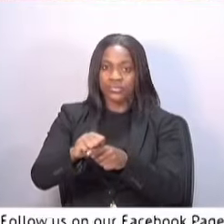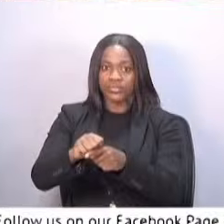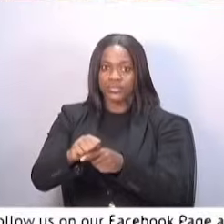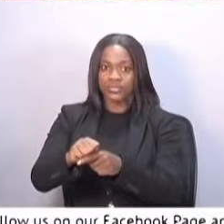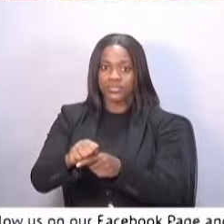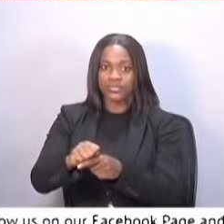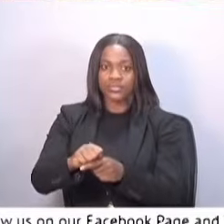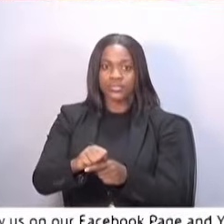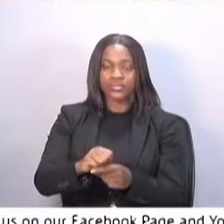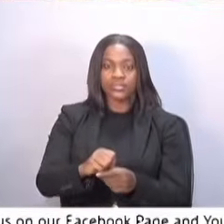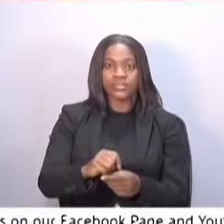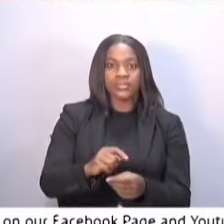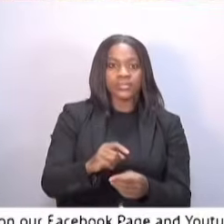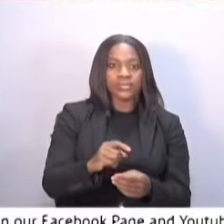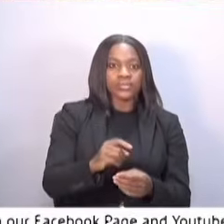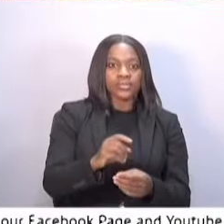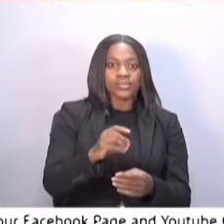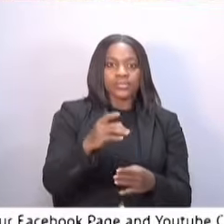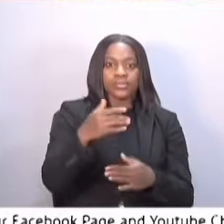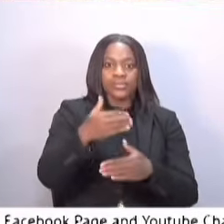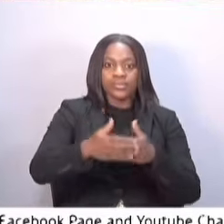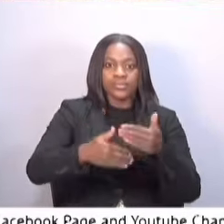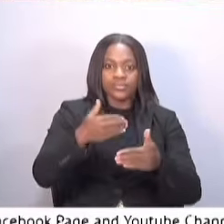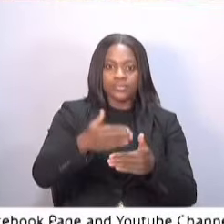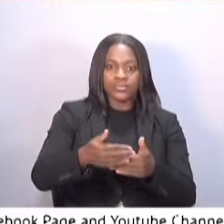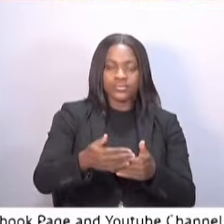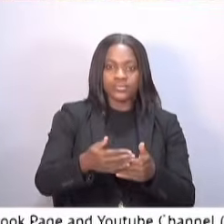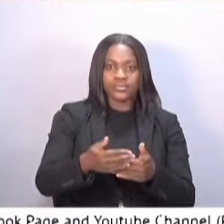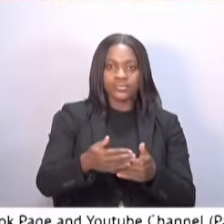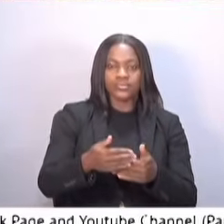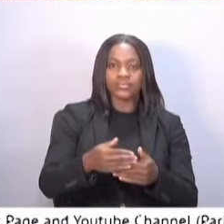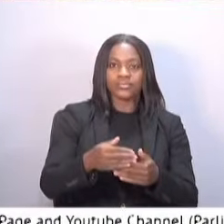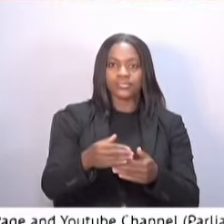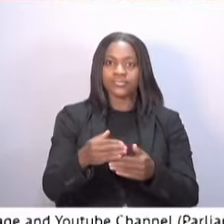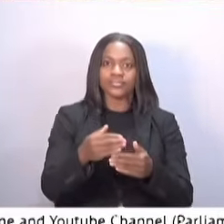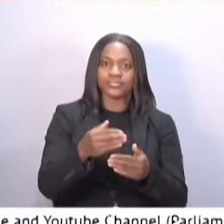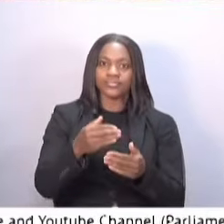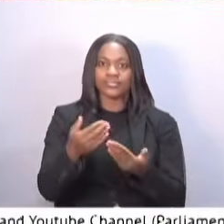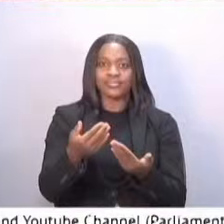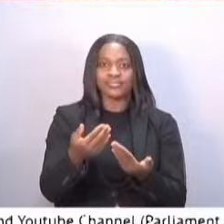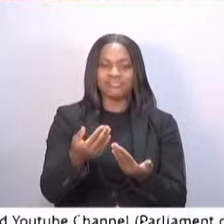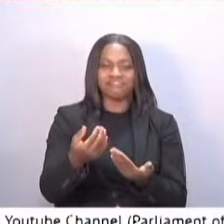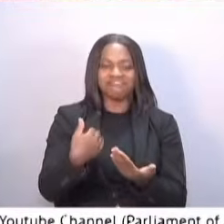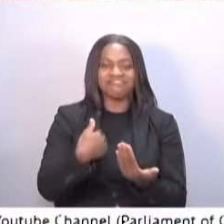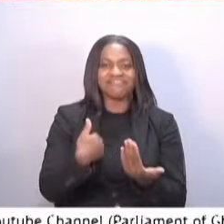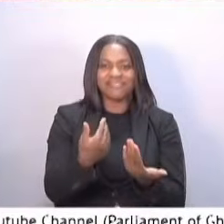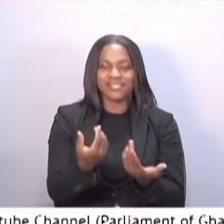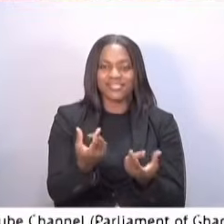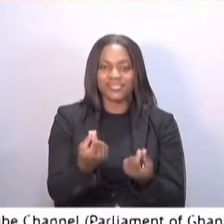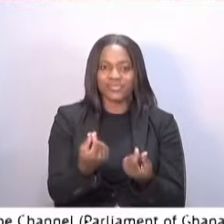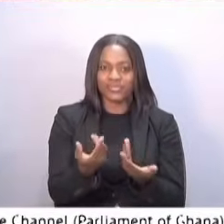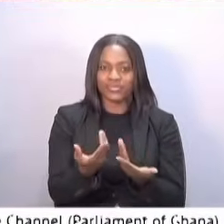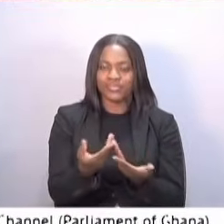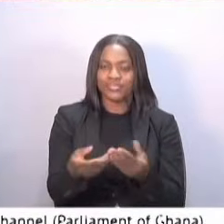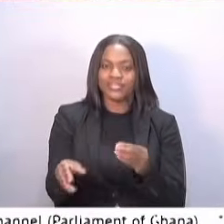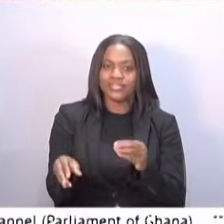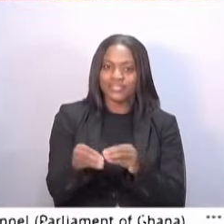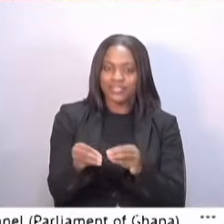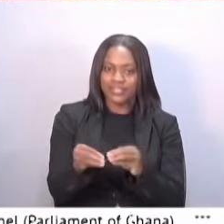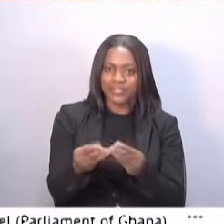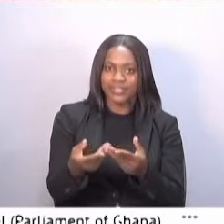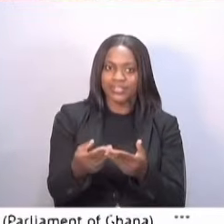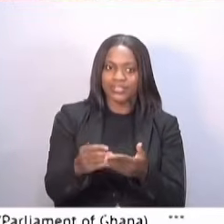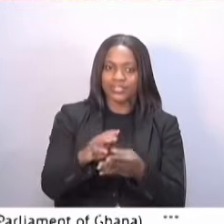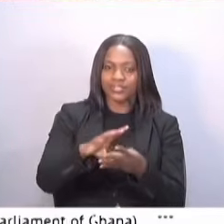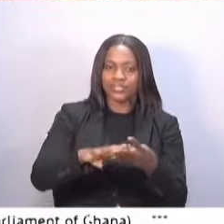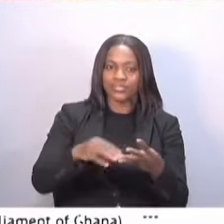experts in validation process, and these experts have been formally onboarded